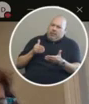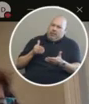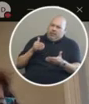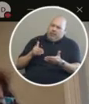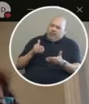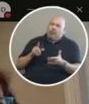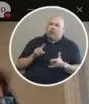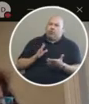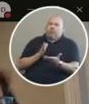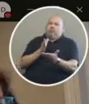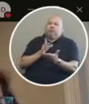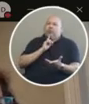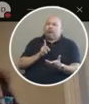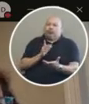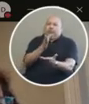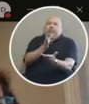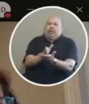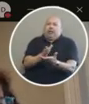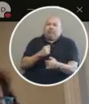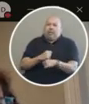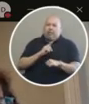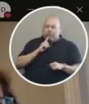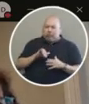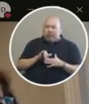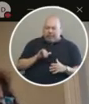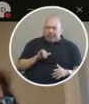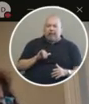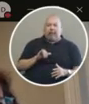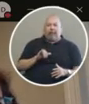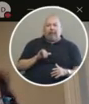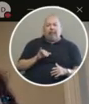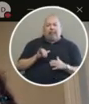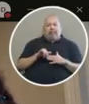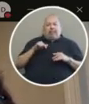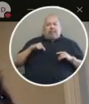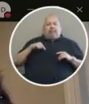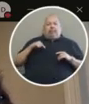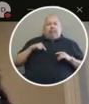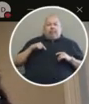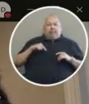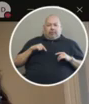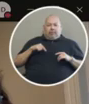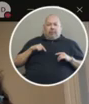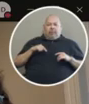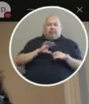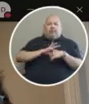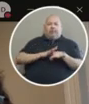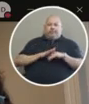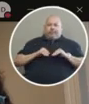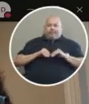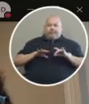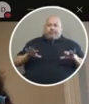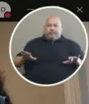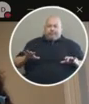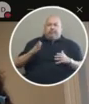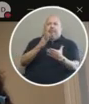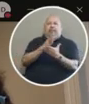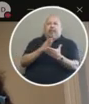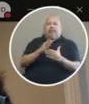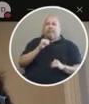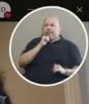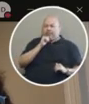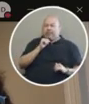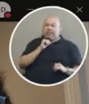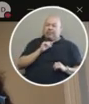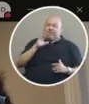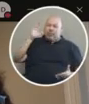to curb in order to make sure that the trajectory is curbed in a downward trend as opposed to